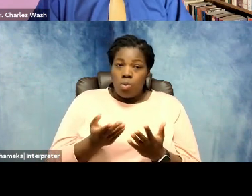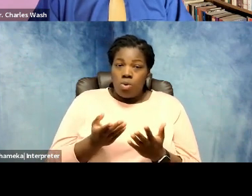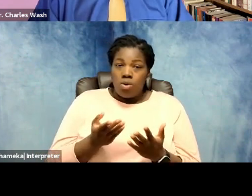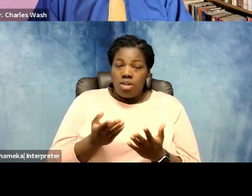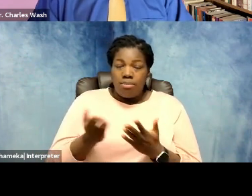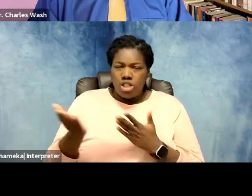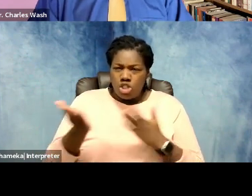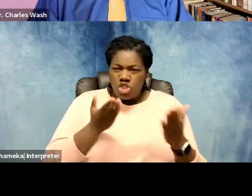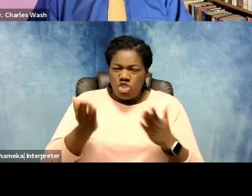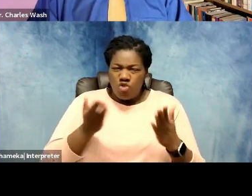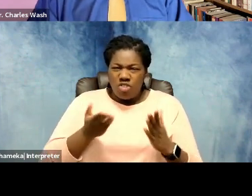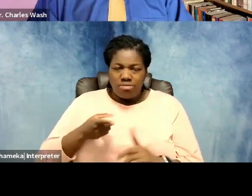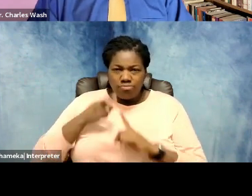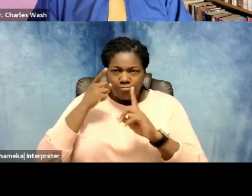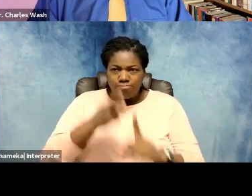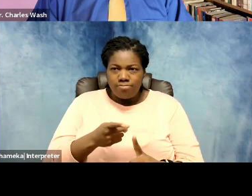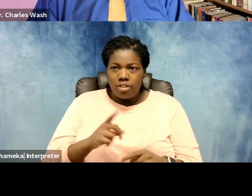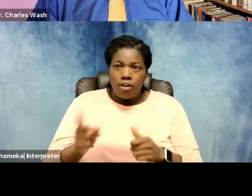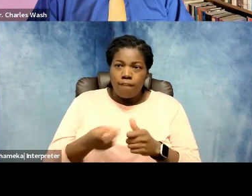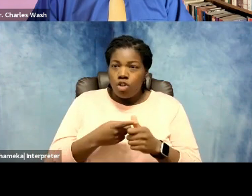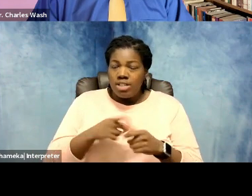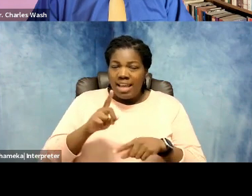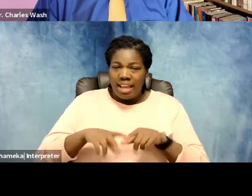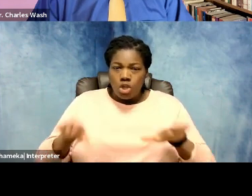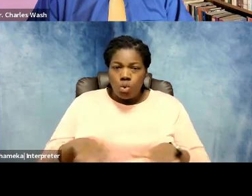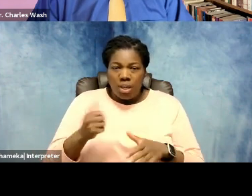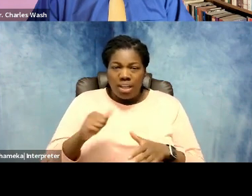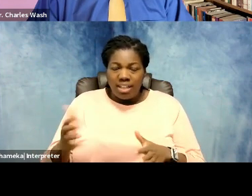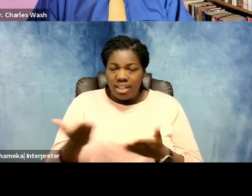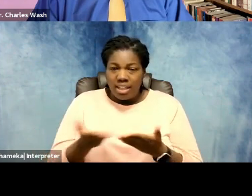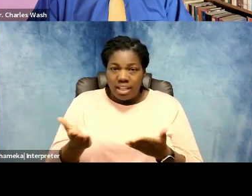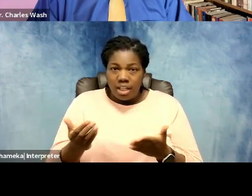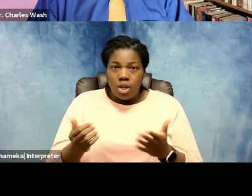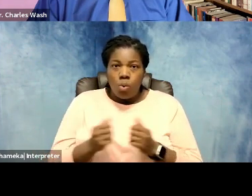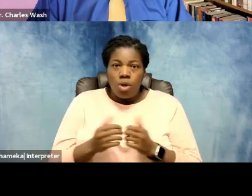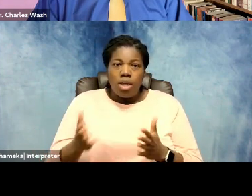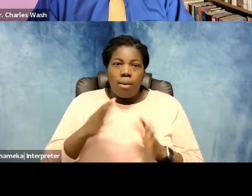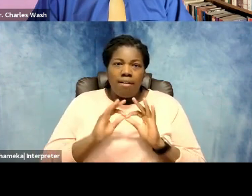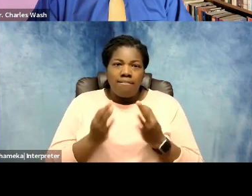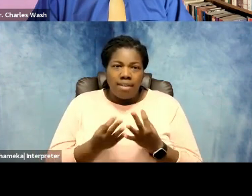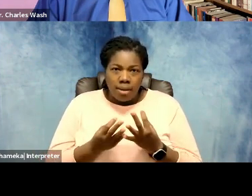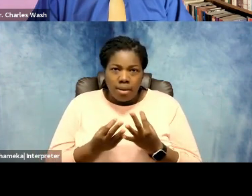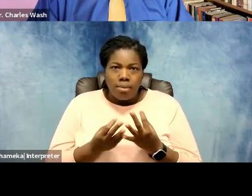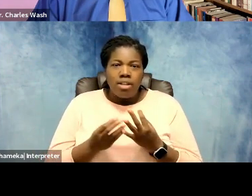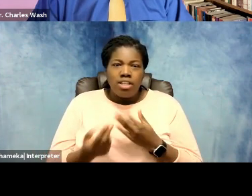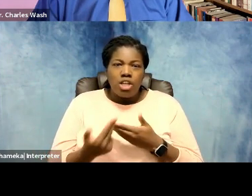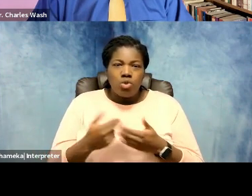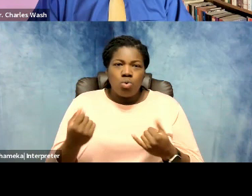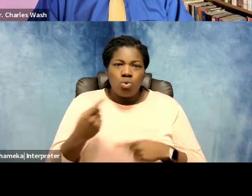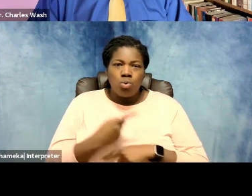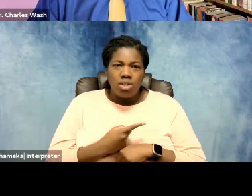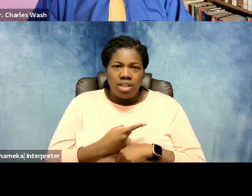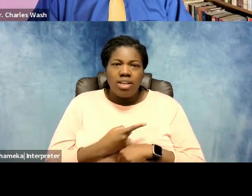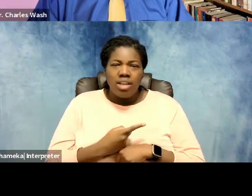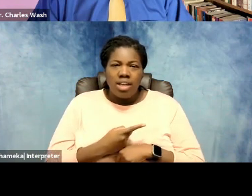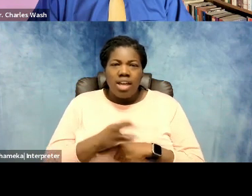of service. And, you know, first and foremost, I can't do anything without my family, and they're joining us here today, and